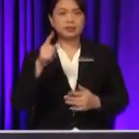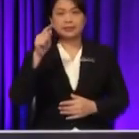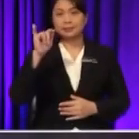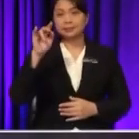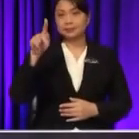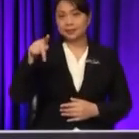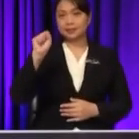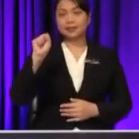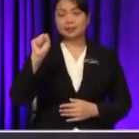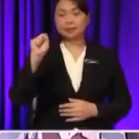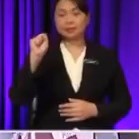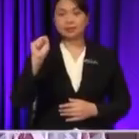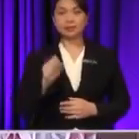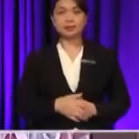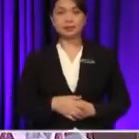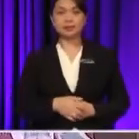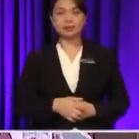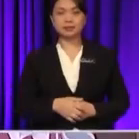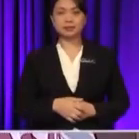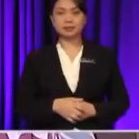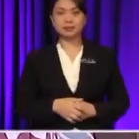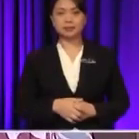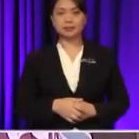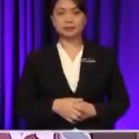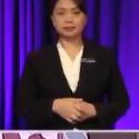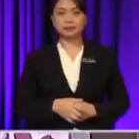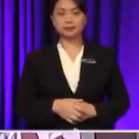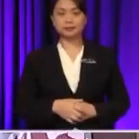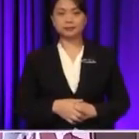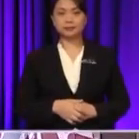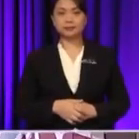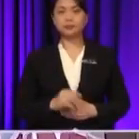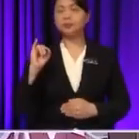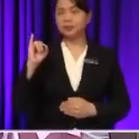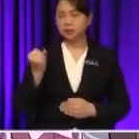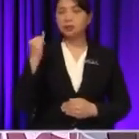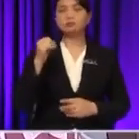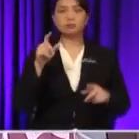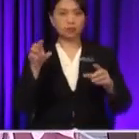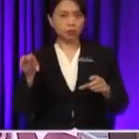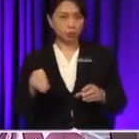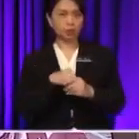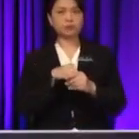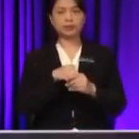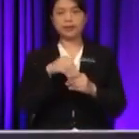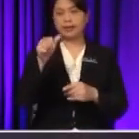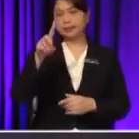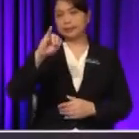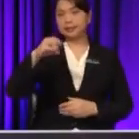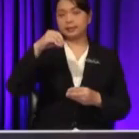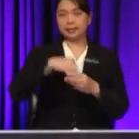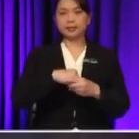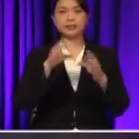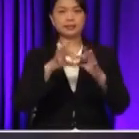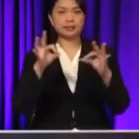activity for them to try to use their creativity into including this adjective in their writing. Right. Okay. Okay. So how they're going to